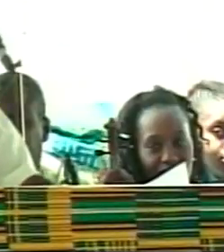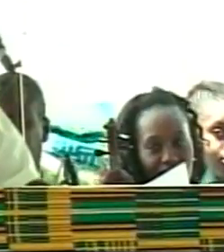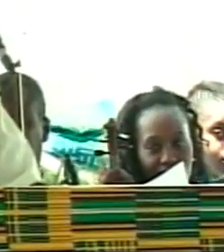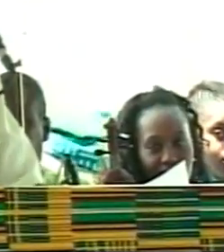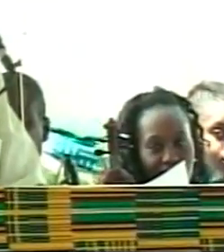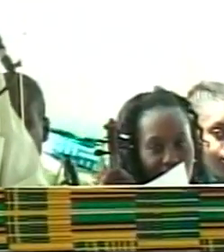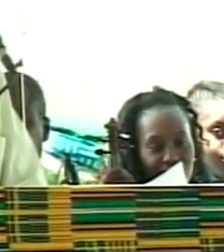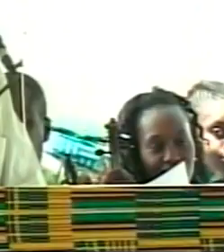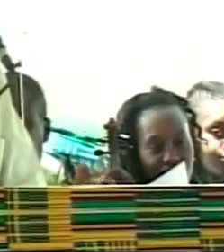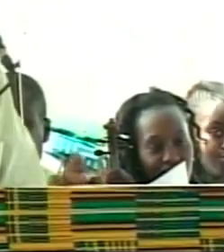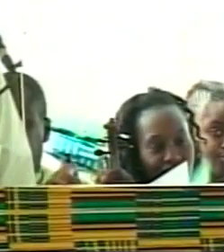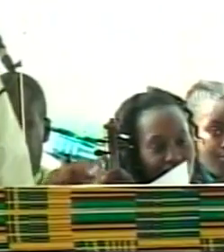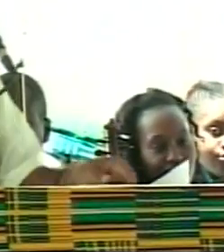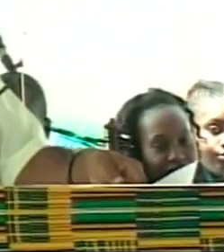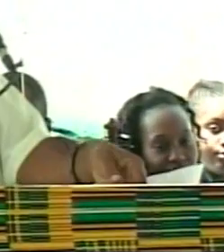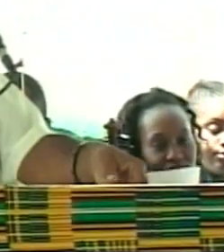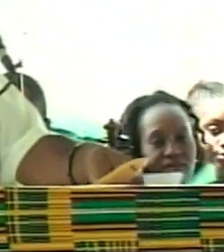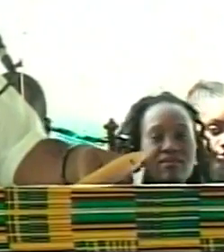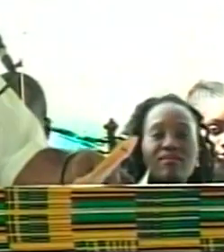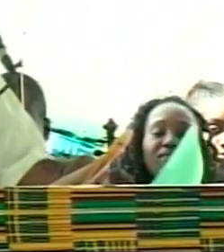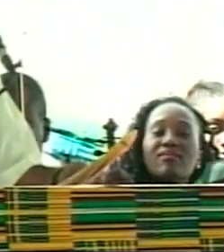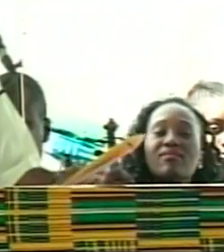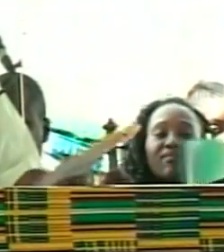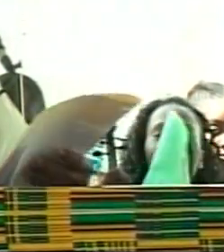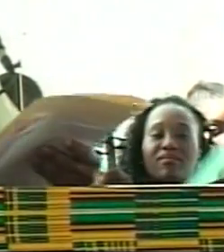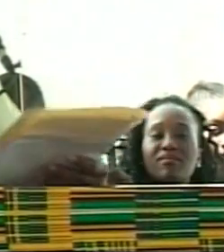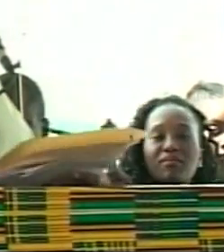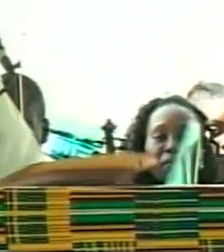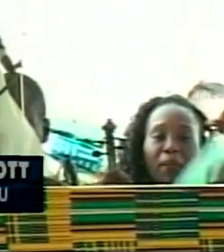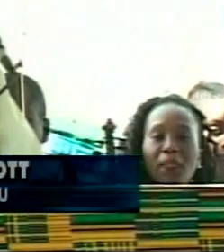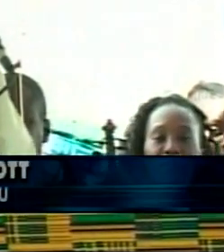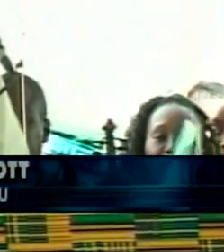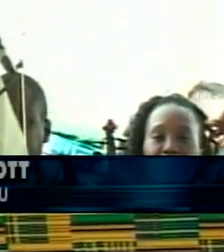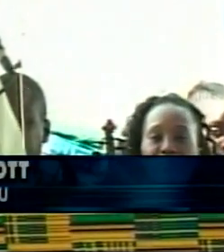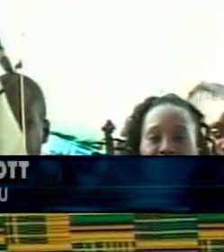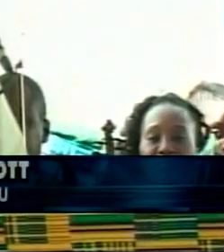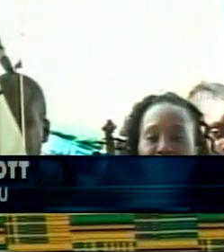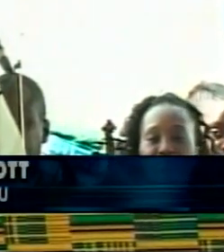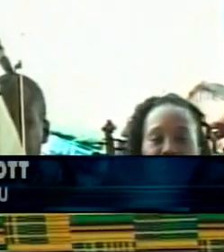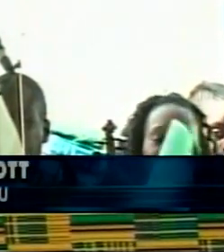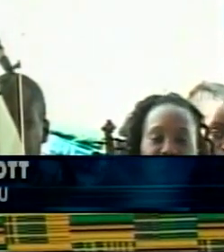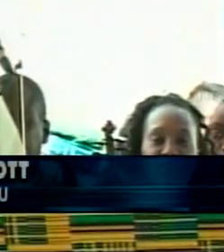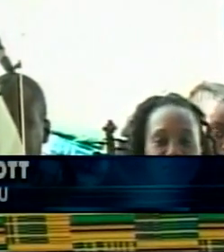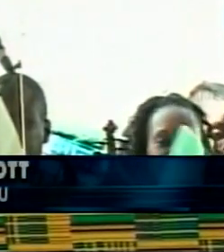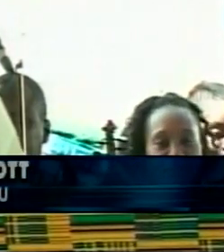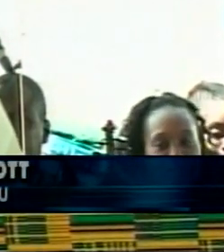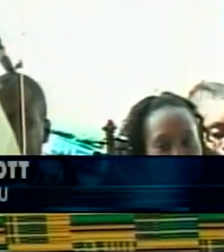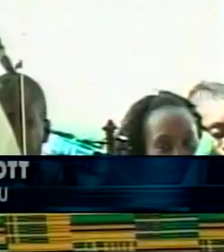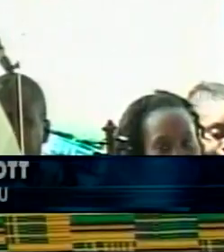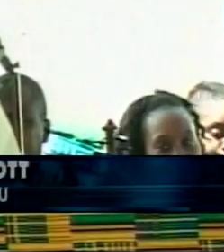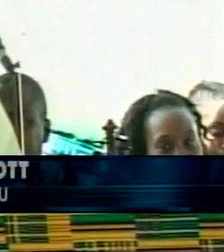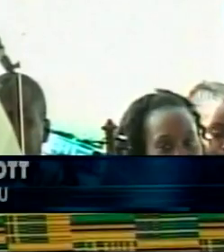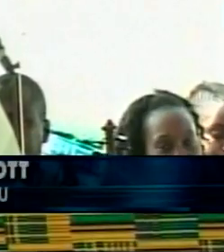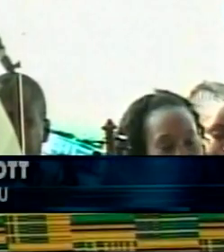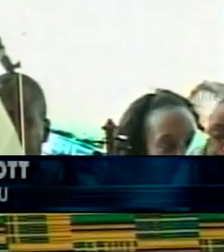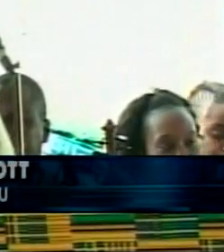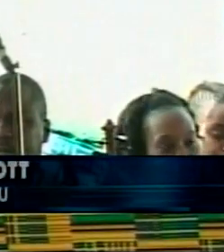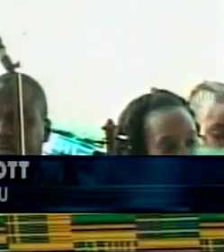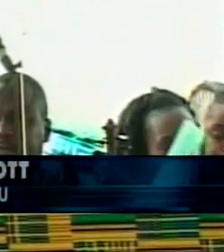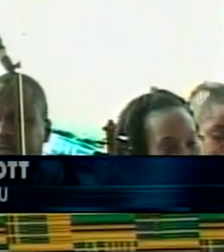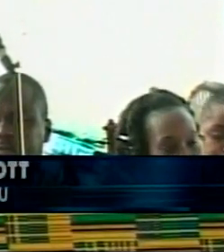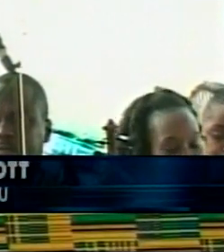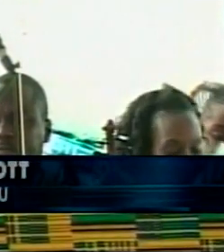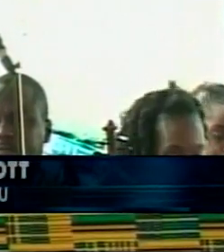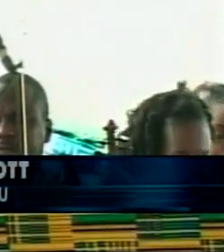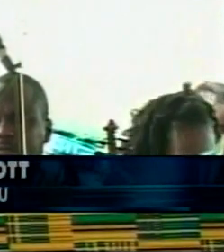If Payne has been accorded national prominence, why has officialdom discarded Chase, Lovell, Grant and Arlene?